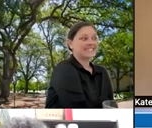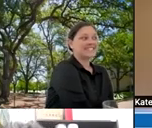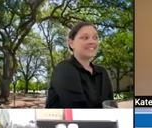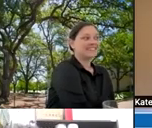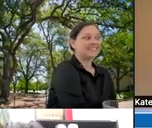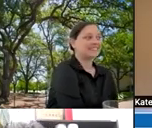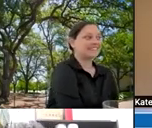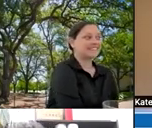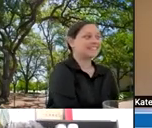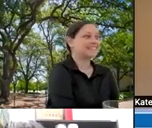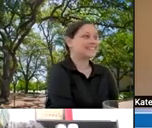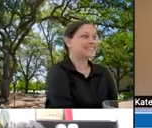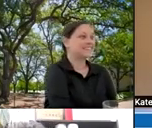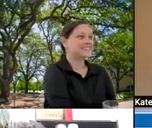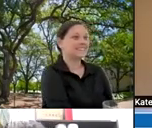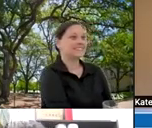Daunted.